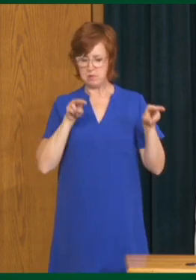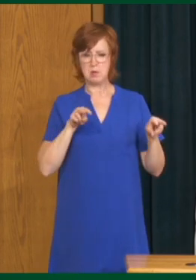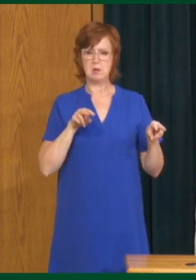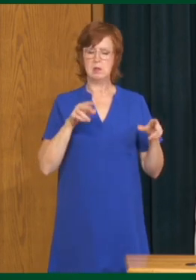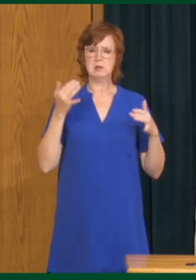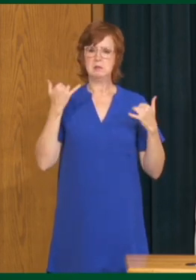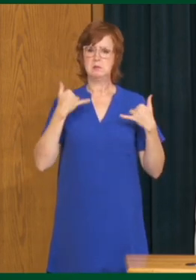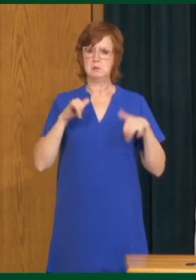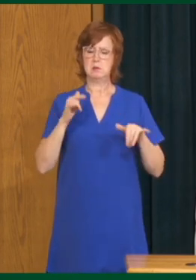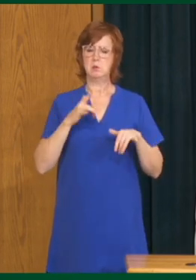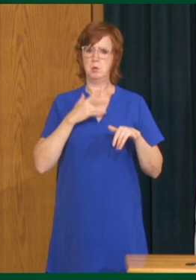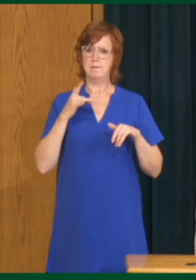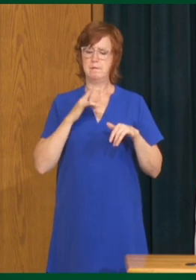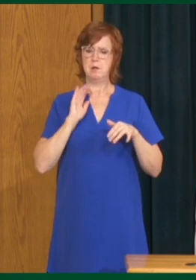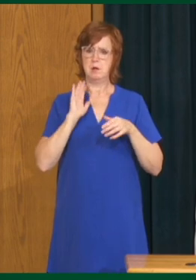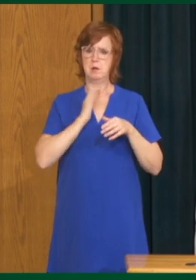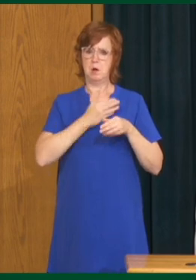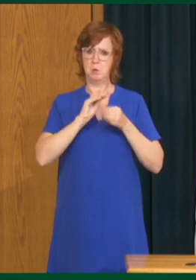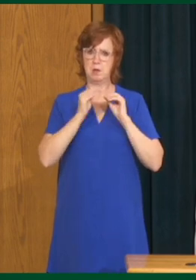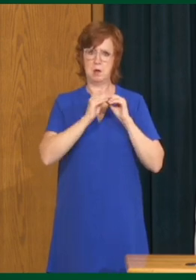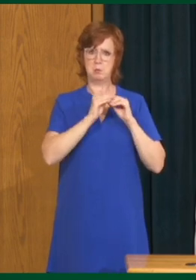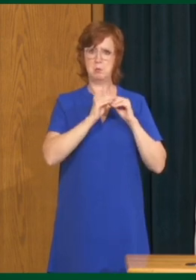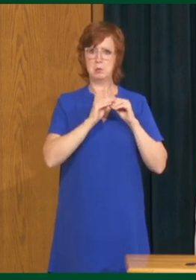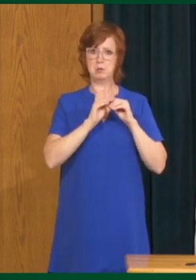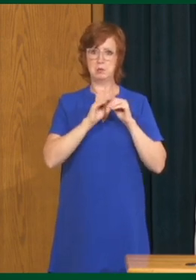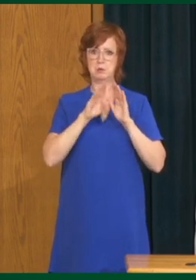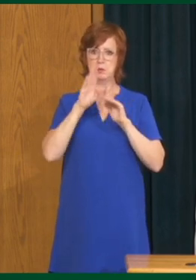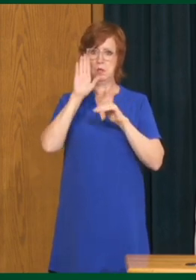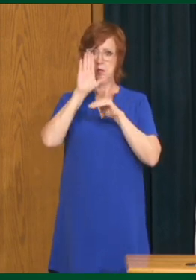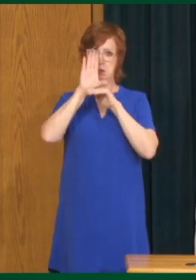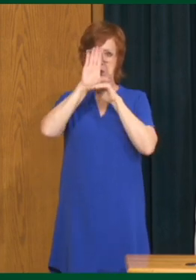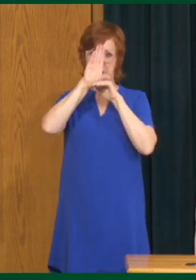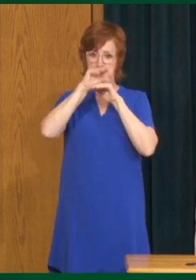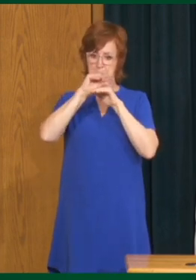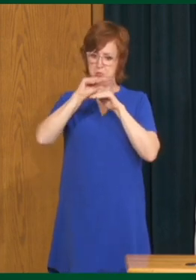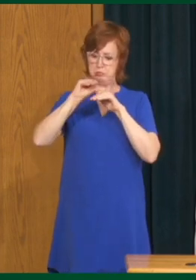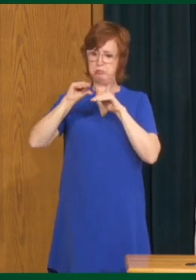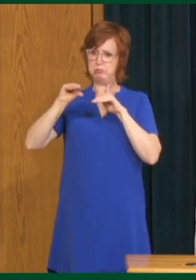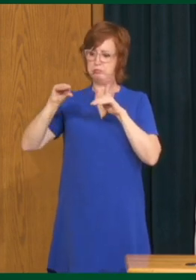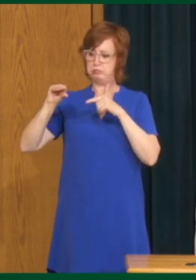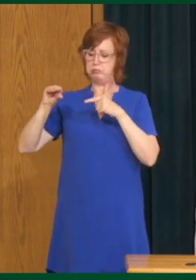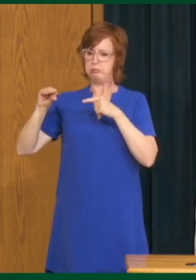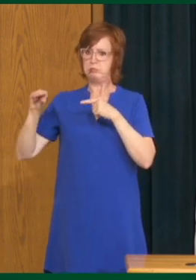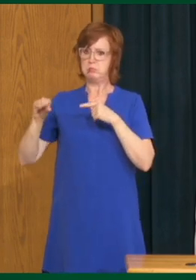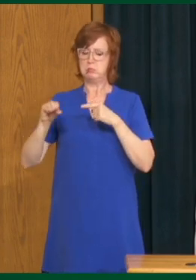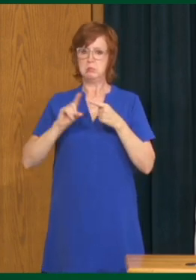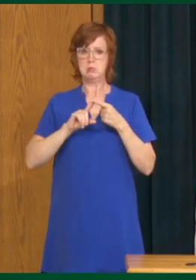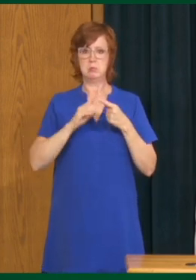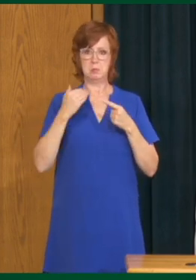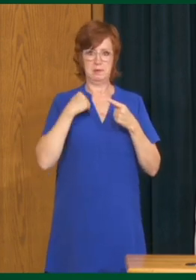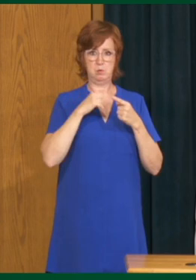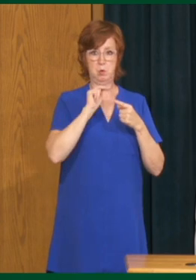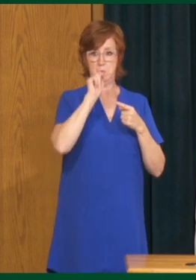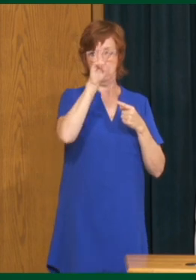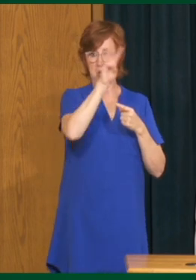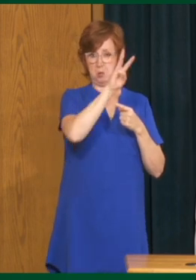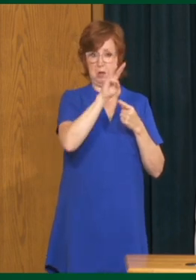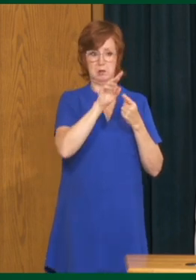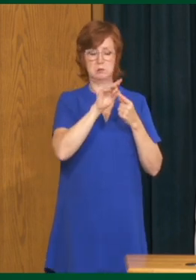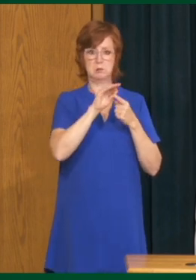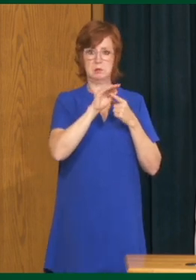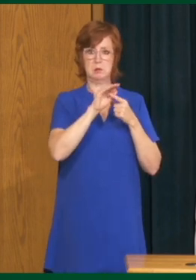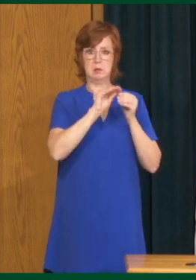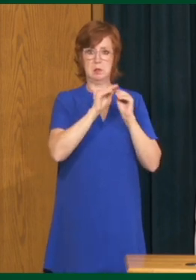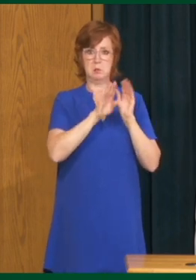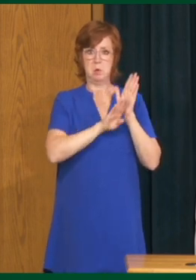case numbers for many weeks, some outbreaks in specific communities in the northwest and now in the southwest and central areas. But we